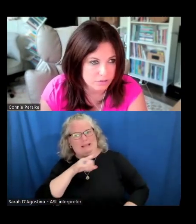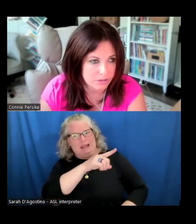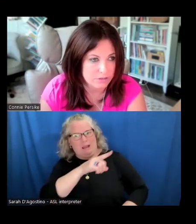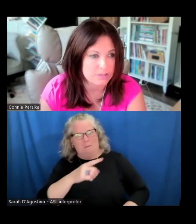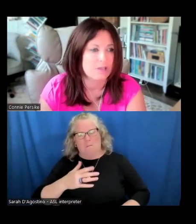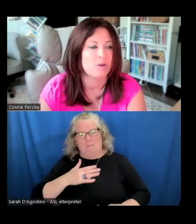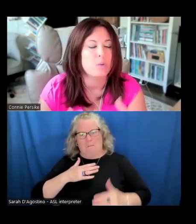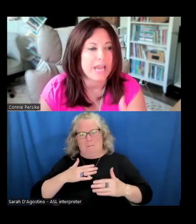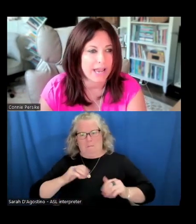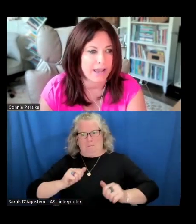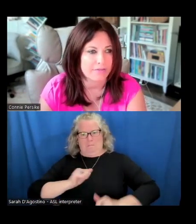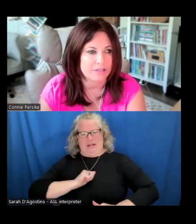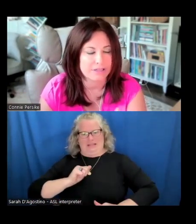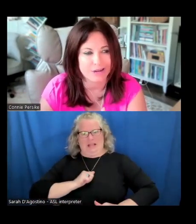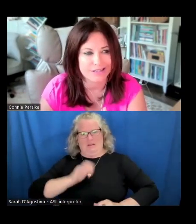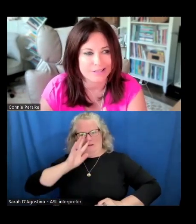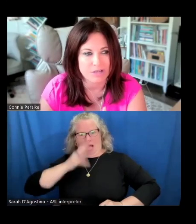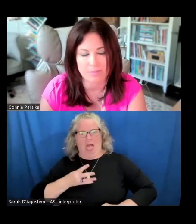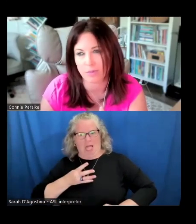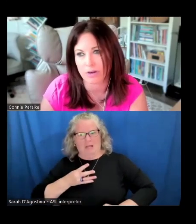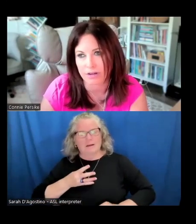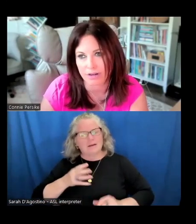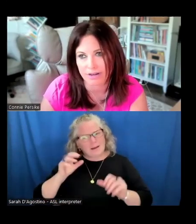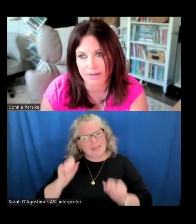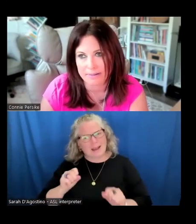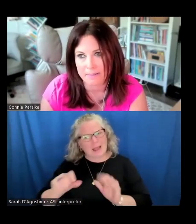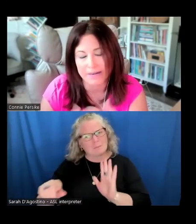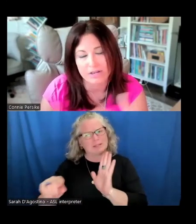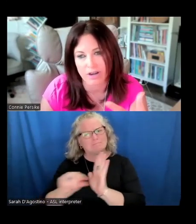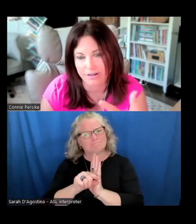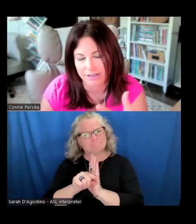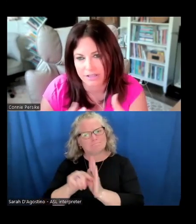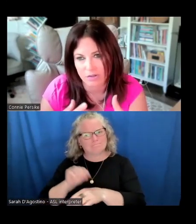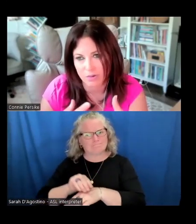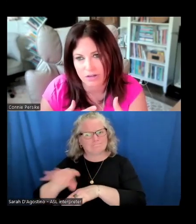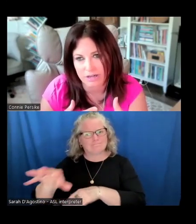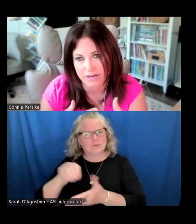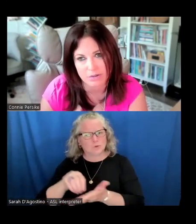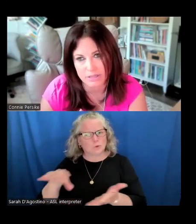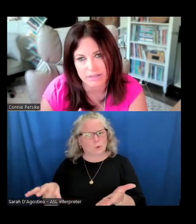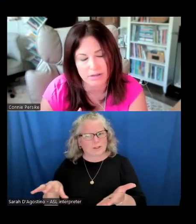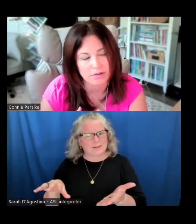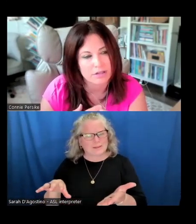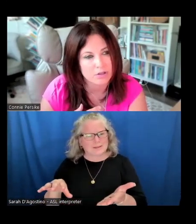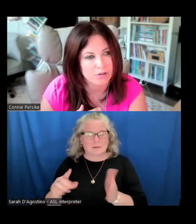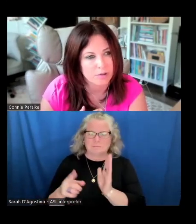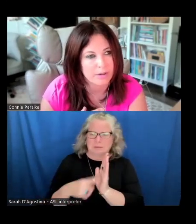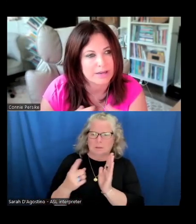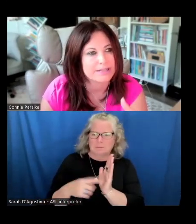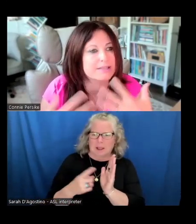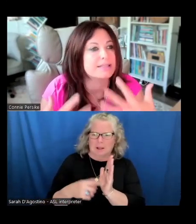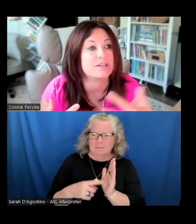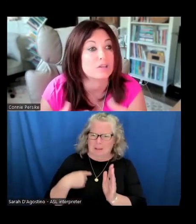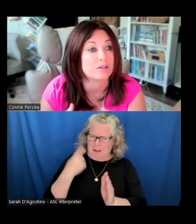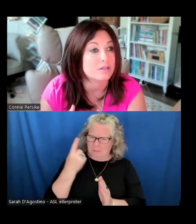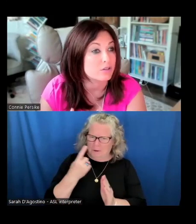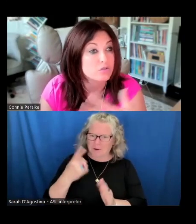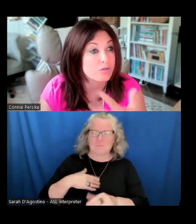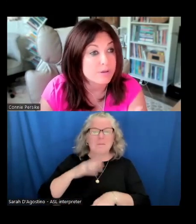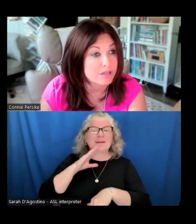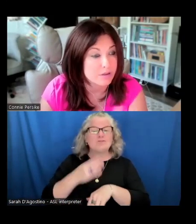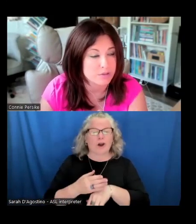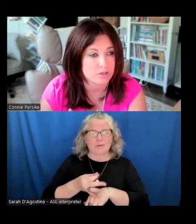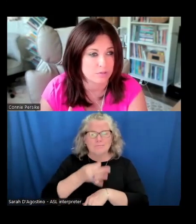our students. We have to, I sometimes wonder, my daughter is so good at noticing her internal body sensations